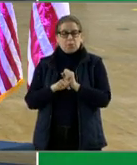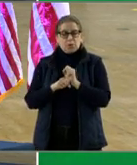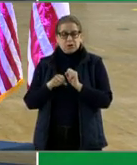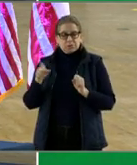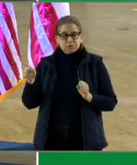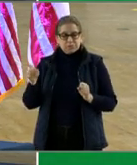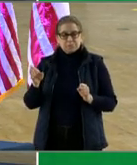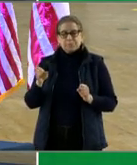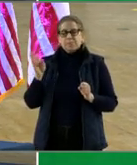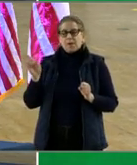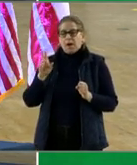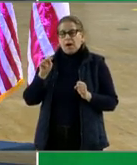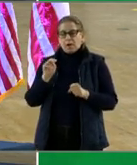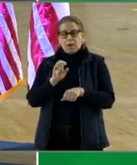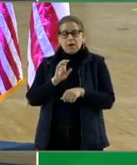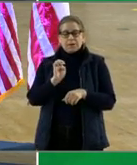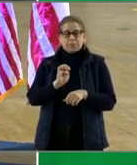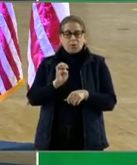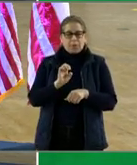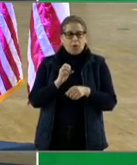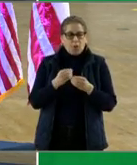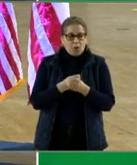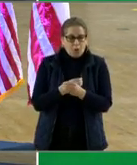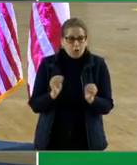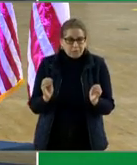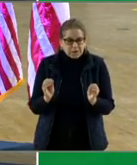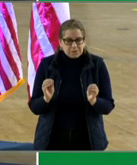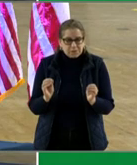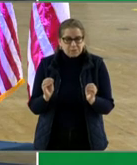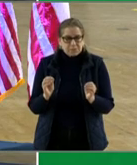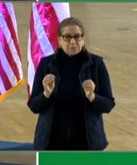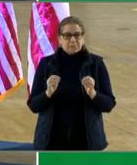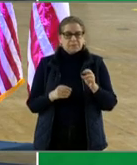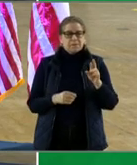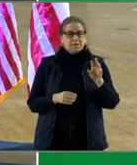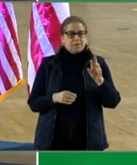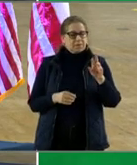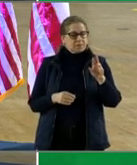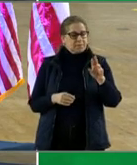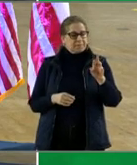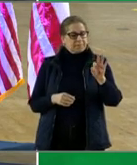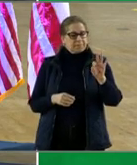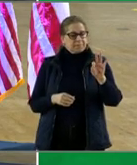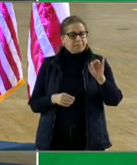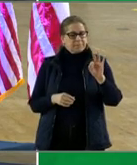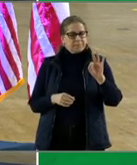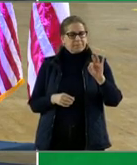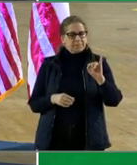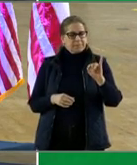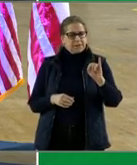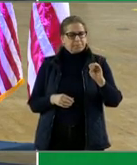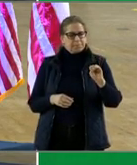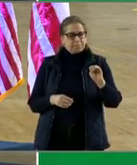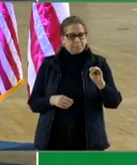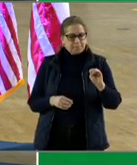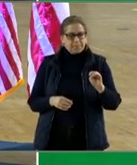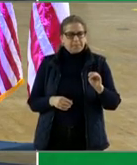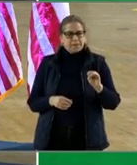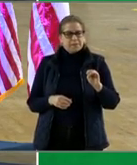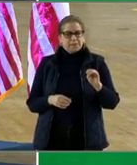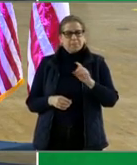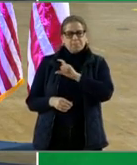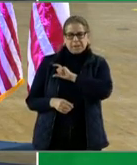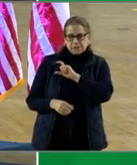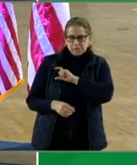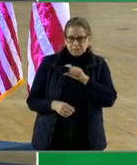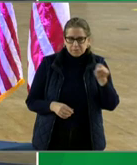our first responders at FEMS, at MPD, to the folks at our correctional facility, the people who are working